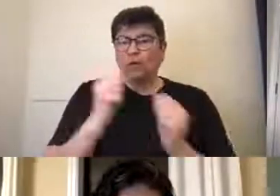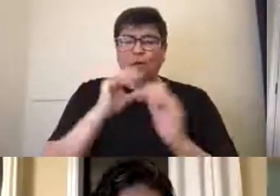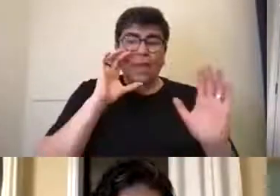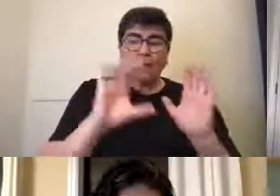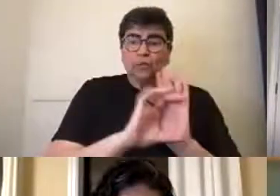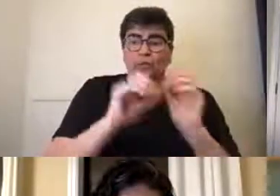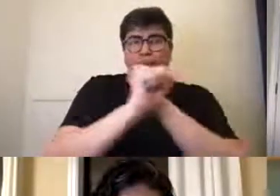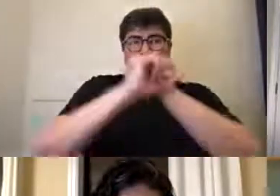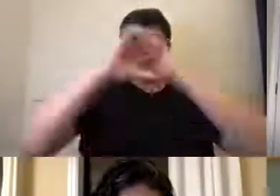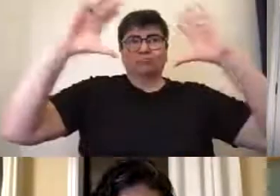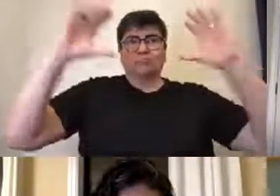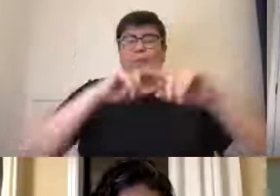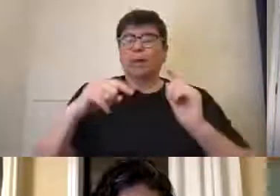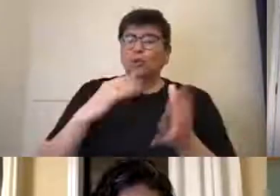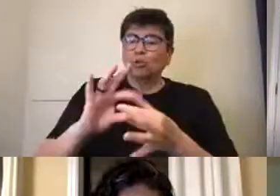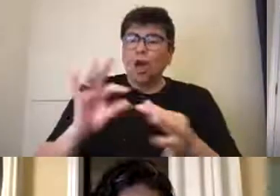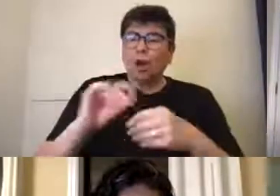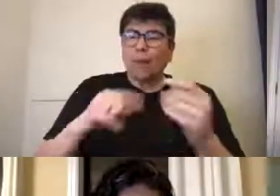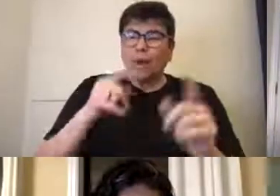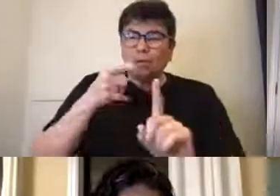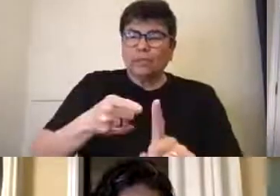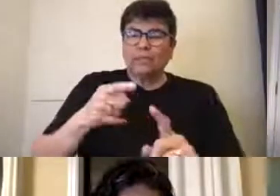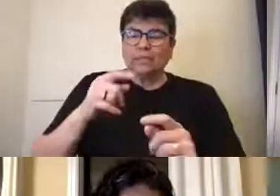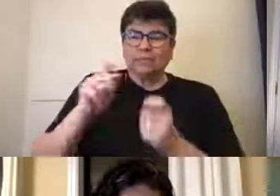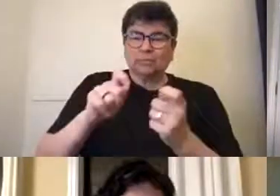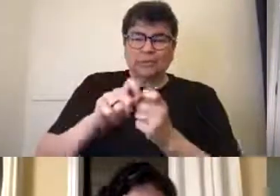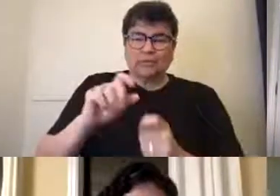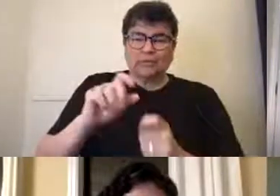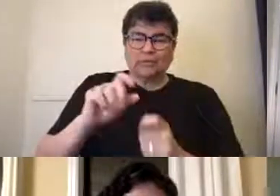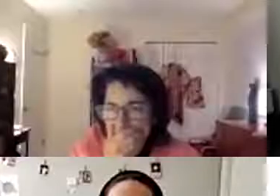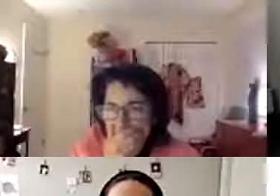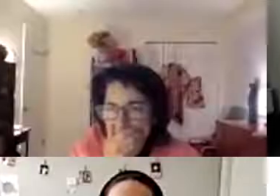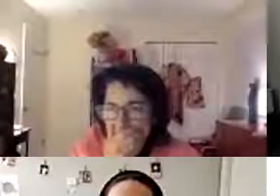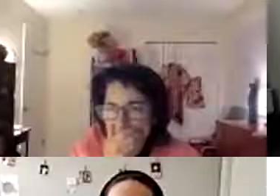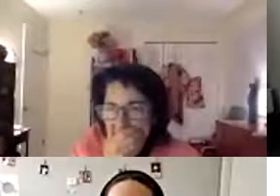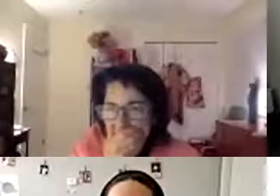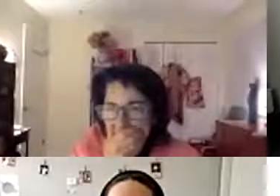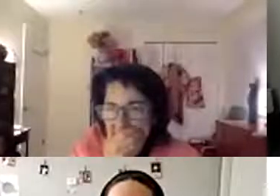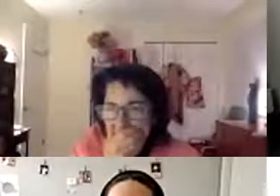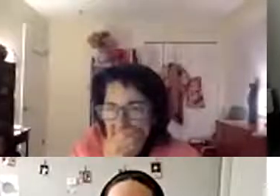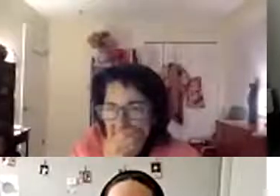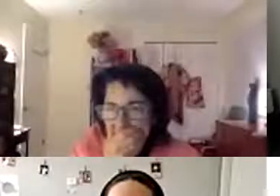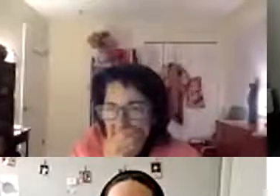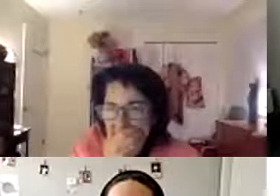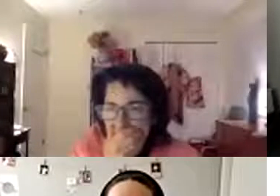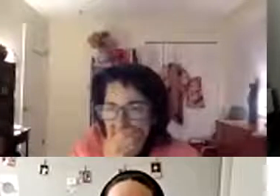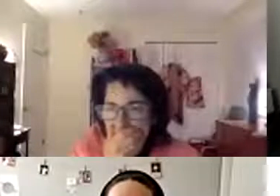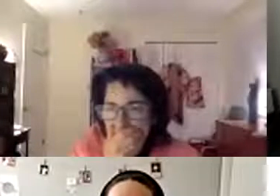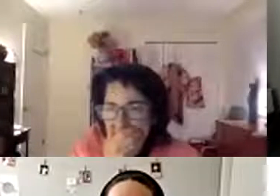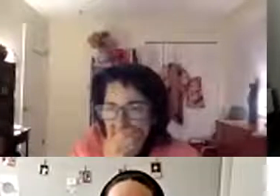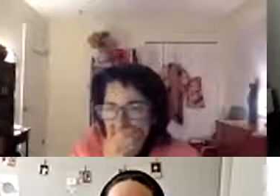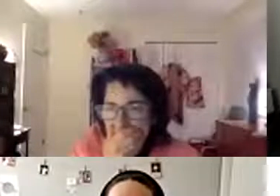also talk about how you reference specific texts when you're working through pieces. Are there any texts that you could or